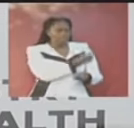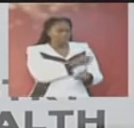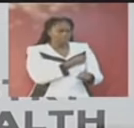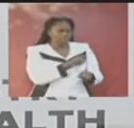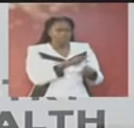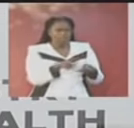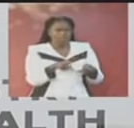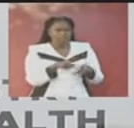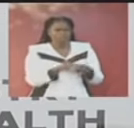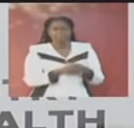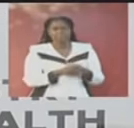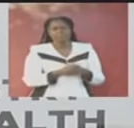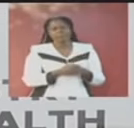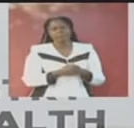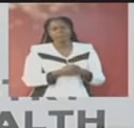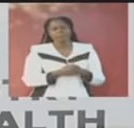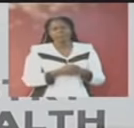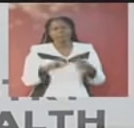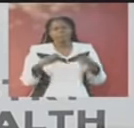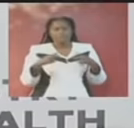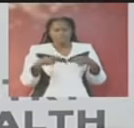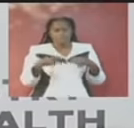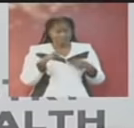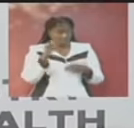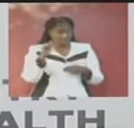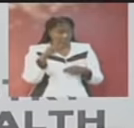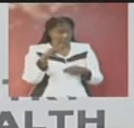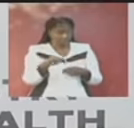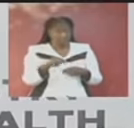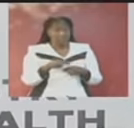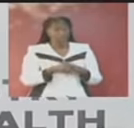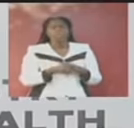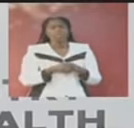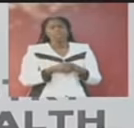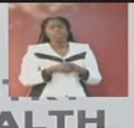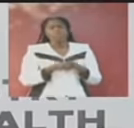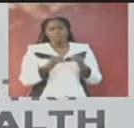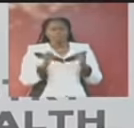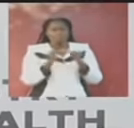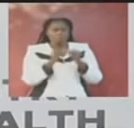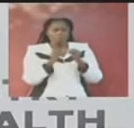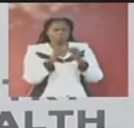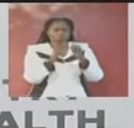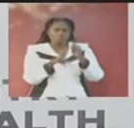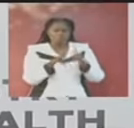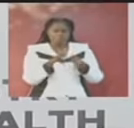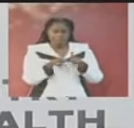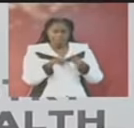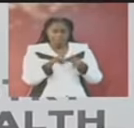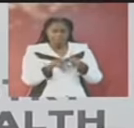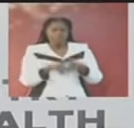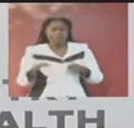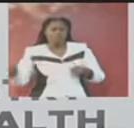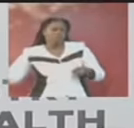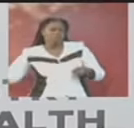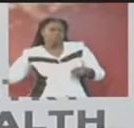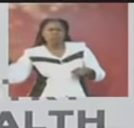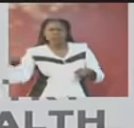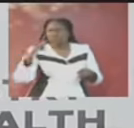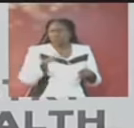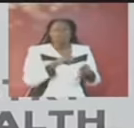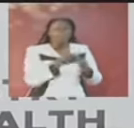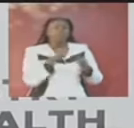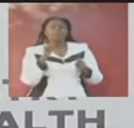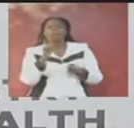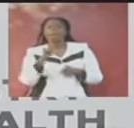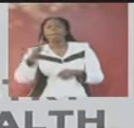repatriation exercises scheduled for Thursday, 12th of November, where persons from Miami will be repatriated,